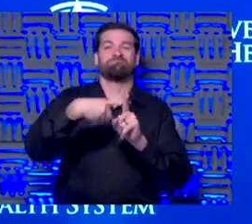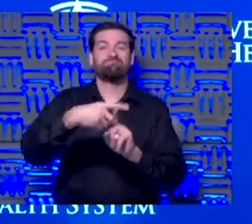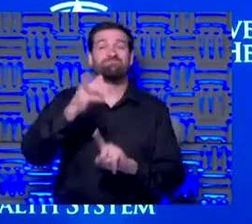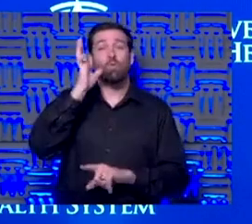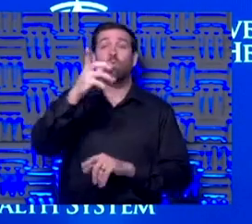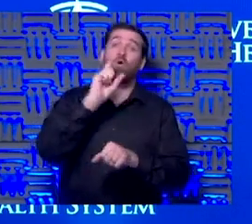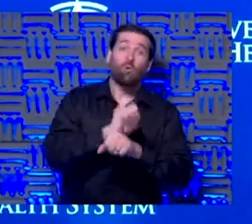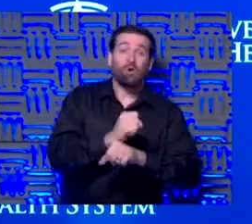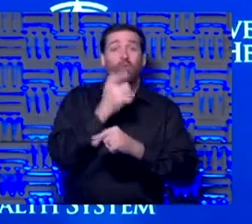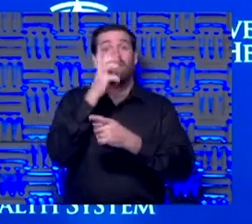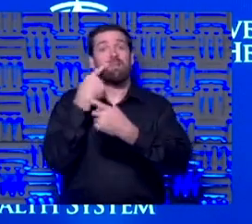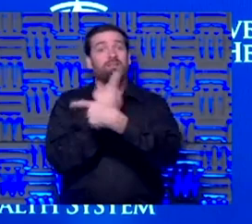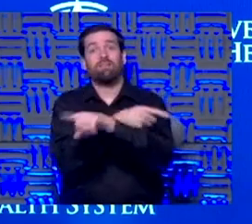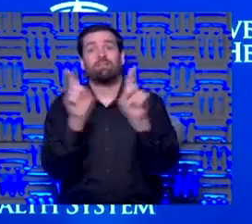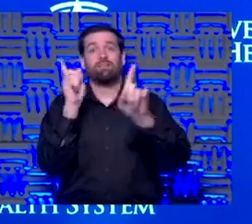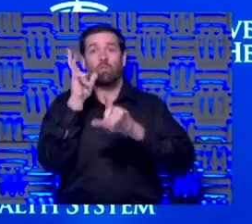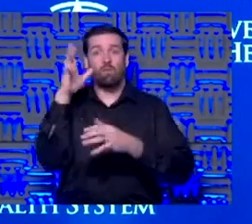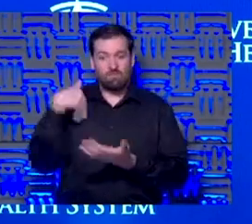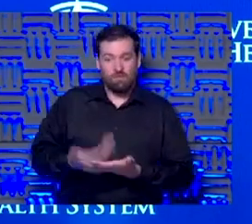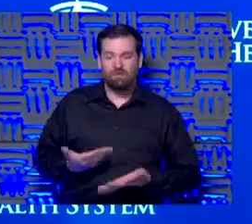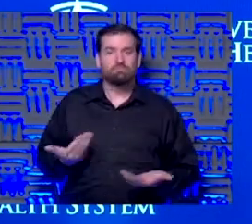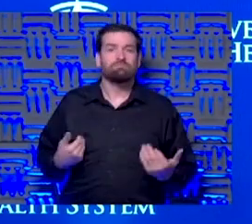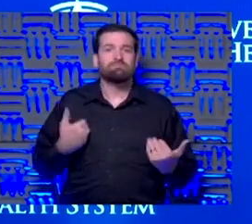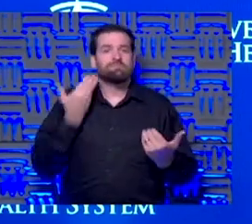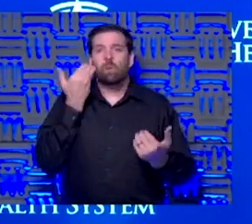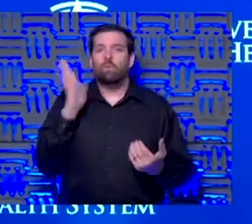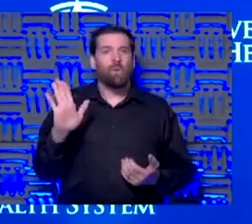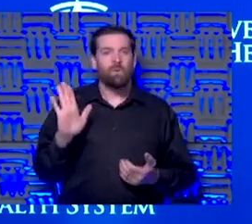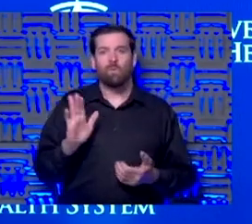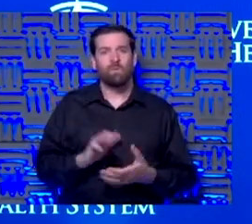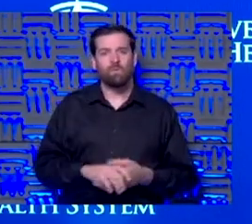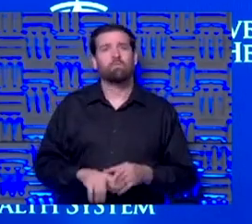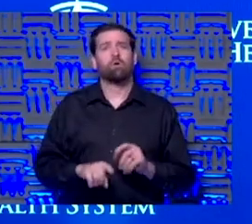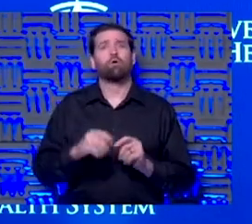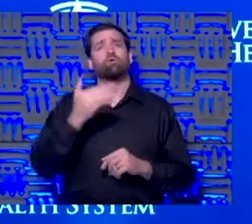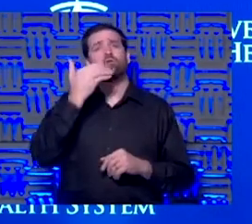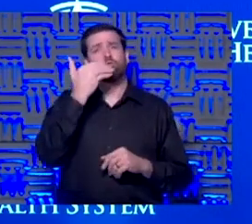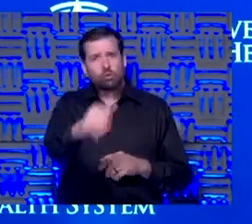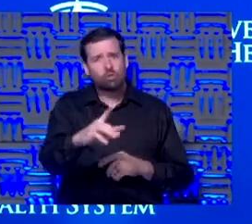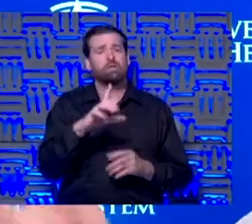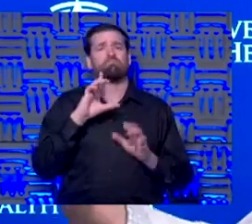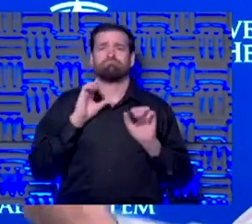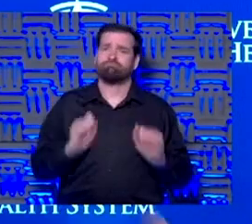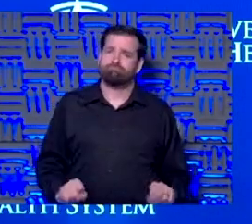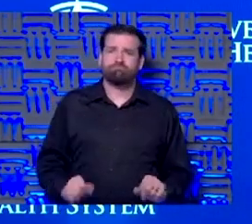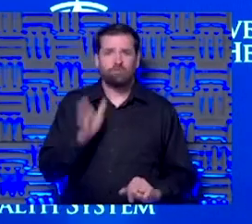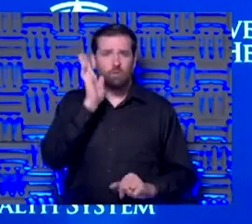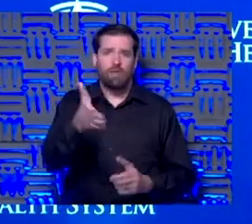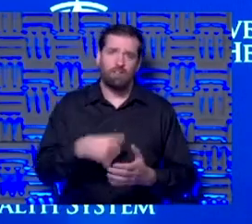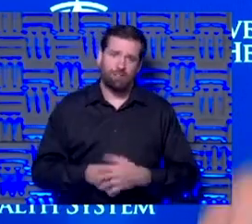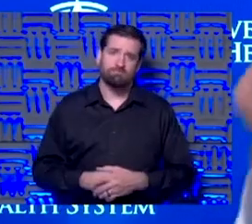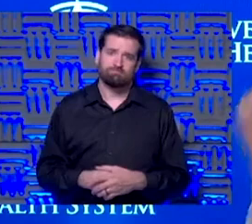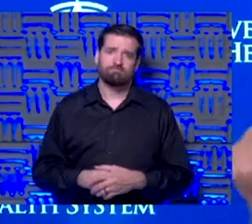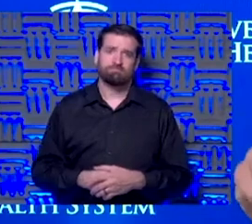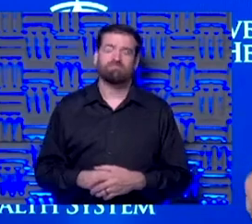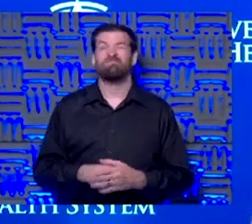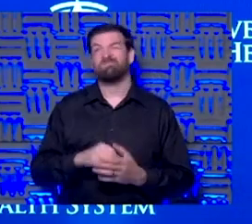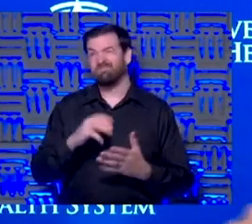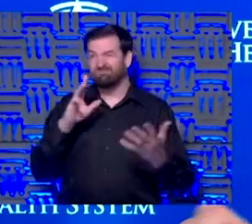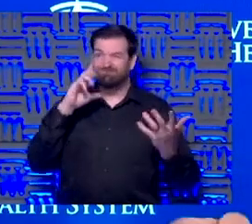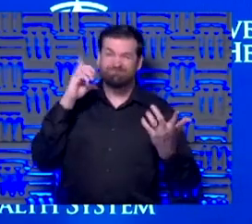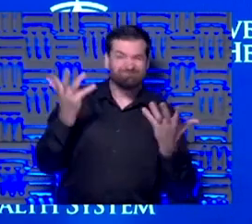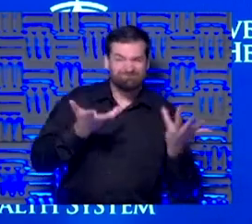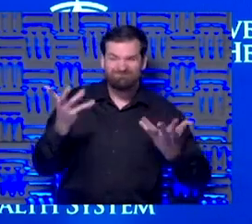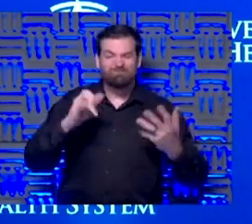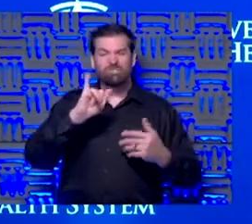here. I think it's going to help keep us safe. We don't know that yet, but there's a darn good chance mm-hmm. it's going to work. And I'm pretty confident that by January,